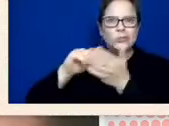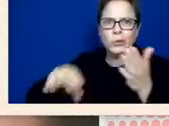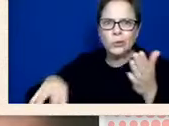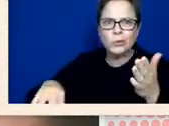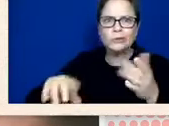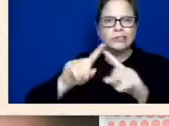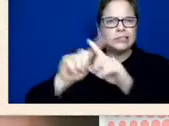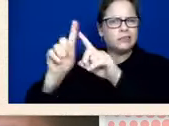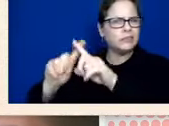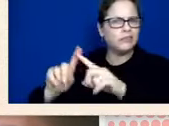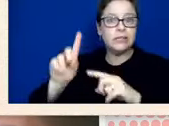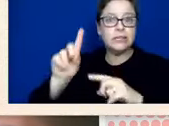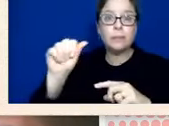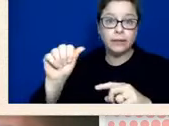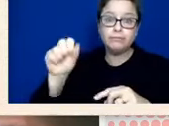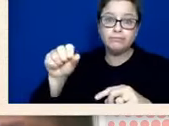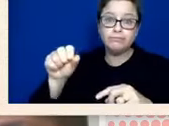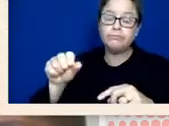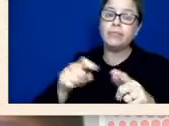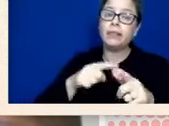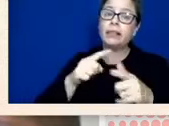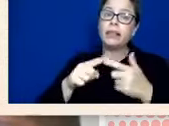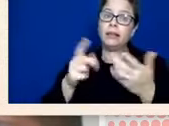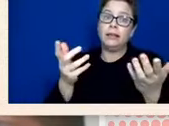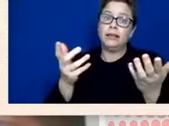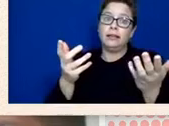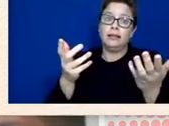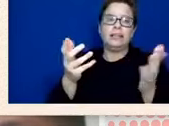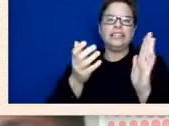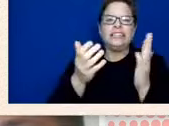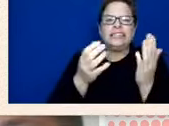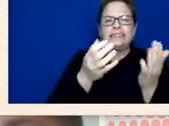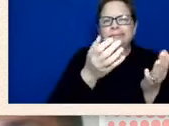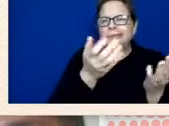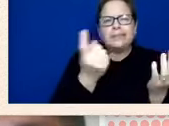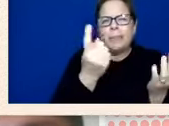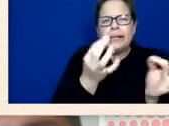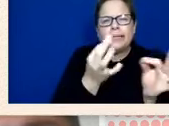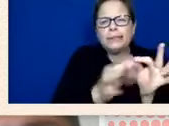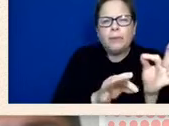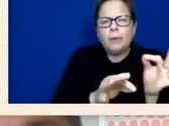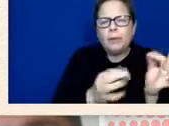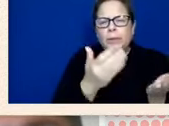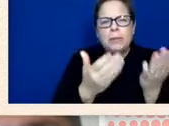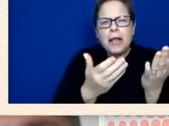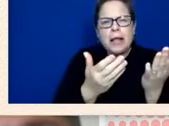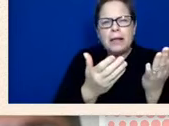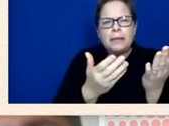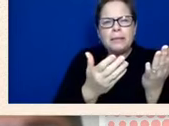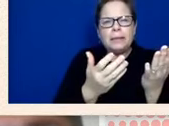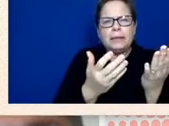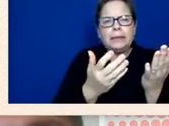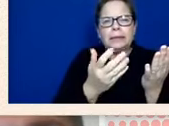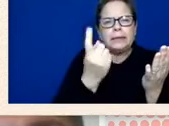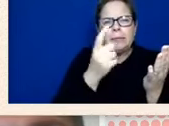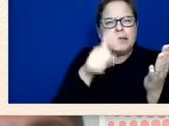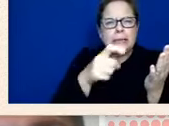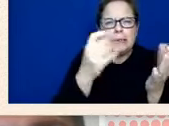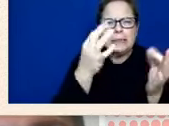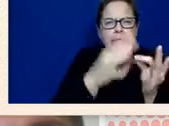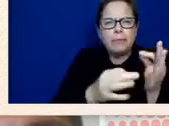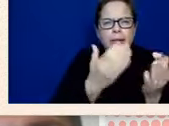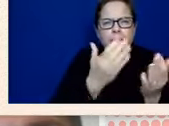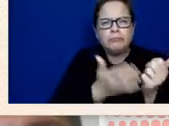and it goes from something as either minor to major help. And I would say,